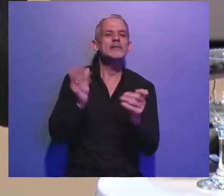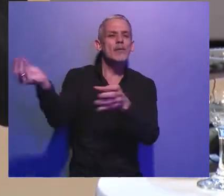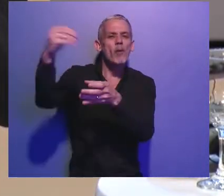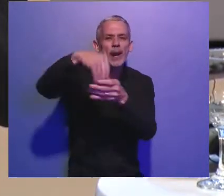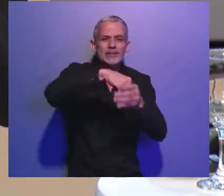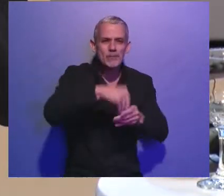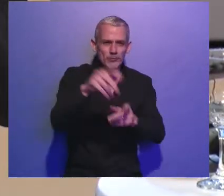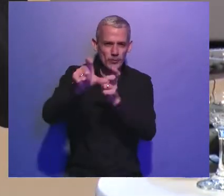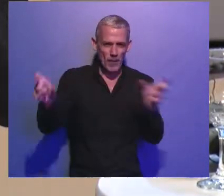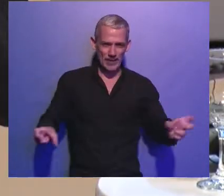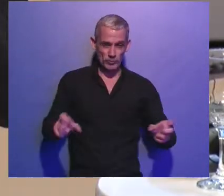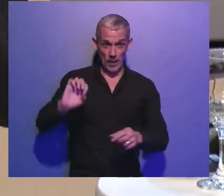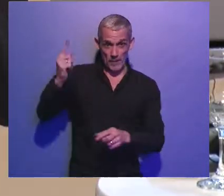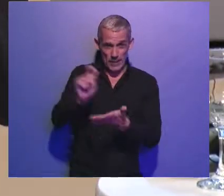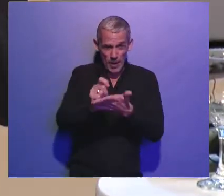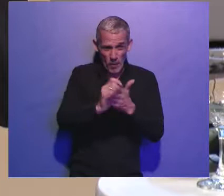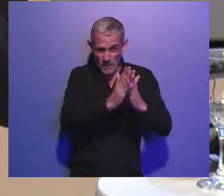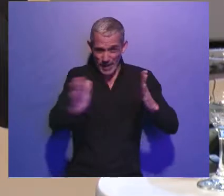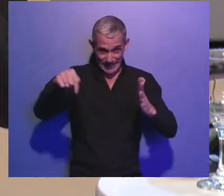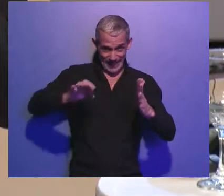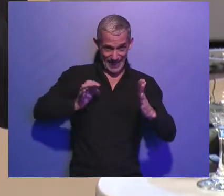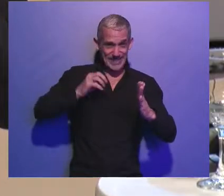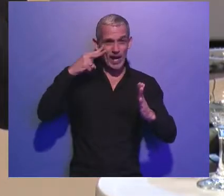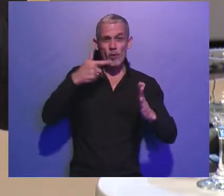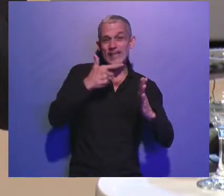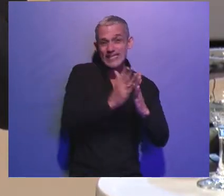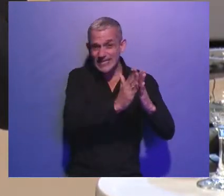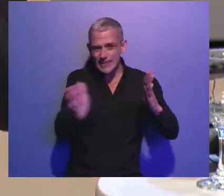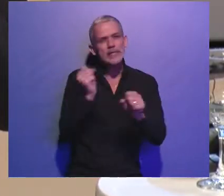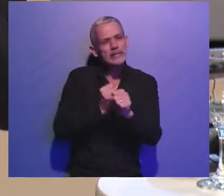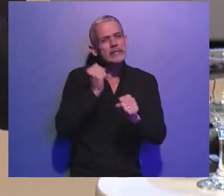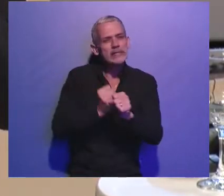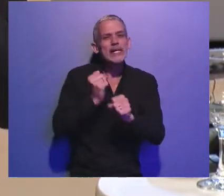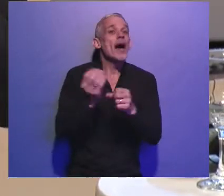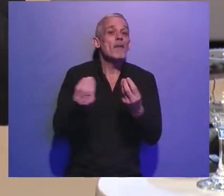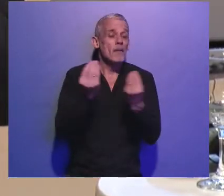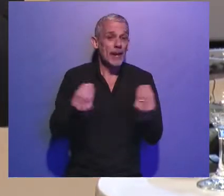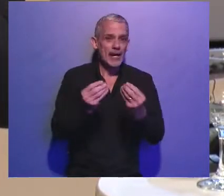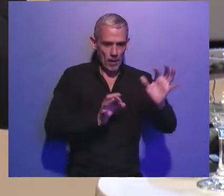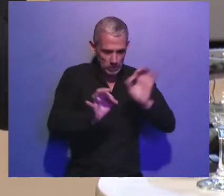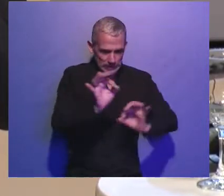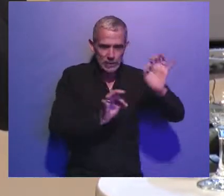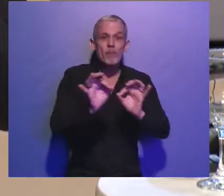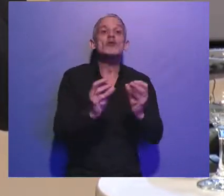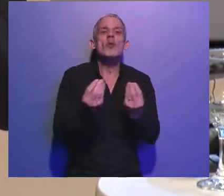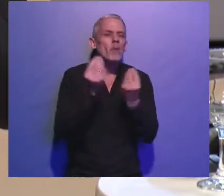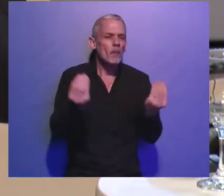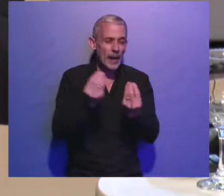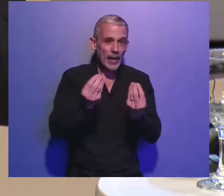year, we worked hard to develop projects contemplating social